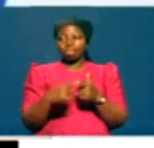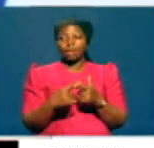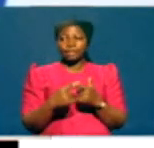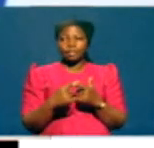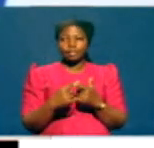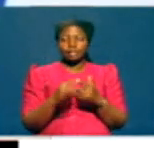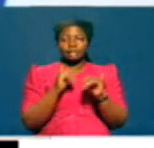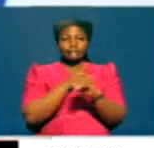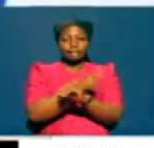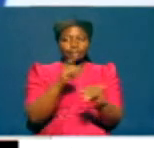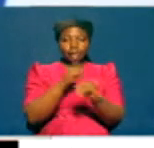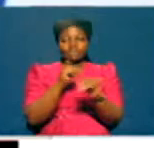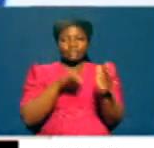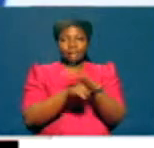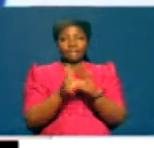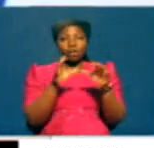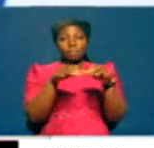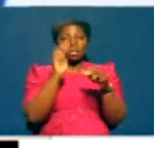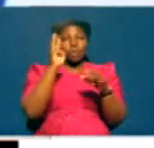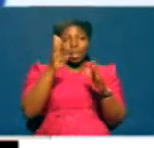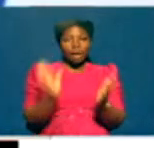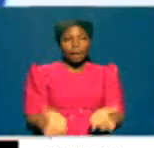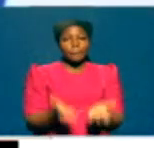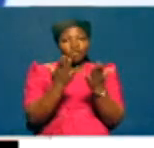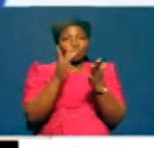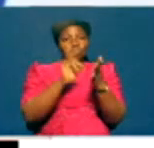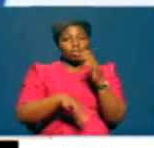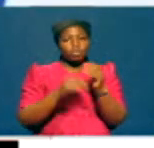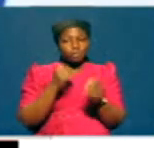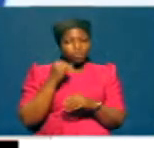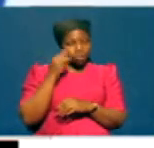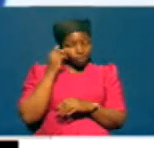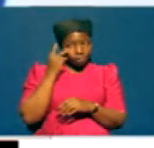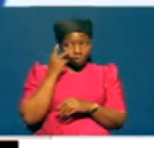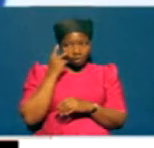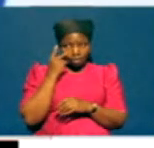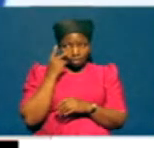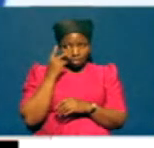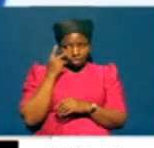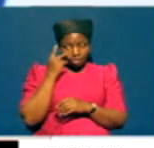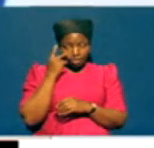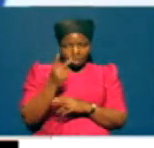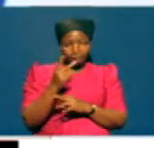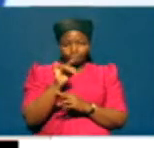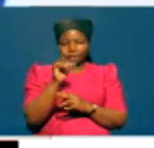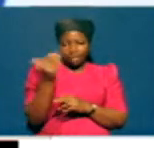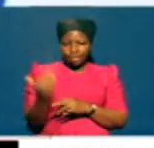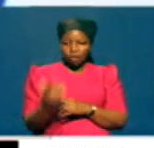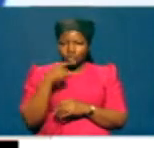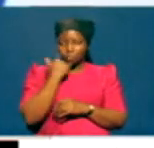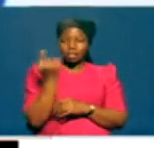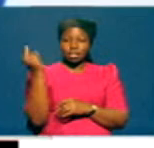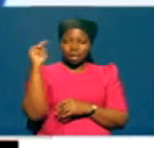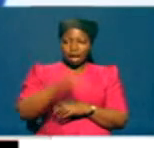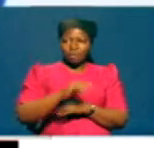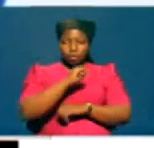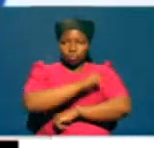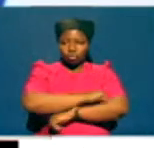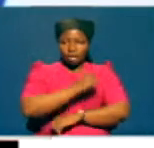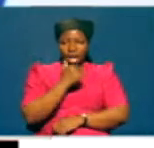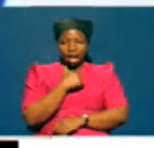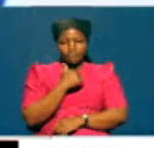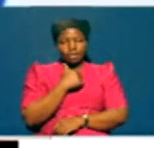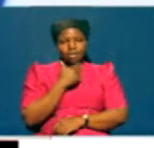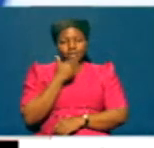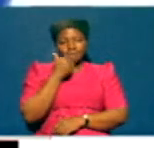improve. What we envision is a child who is coming to school is having proper wash both in